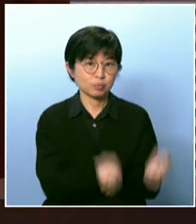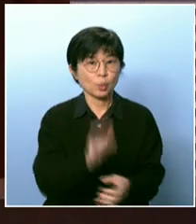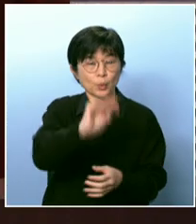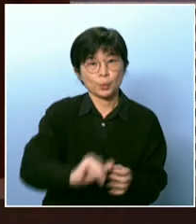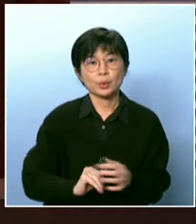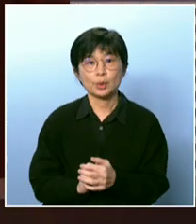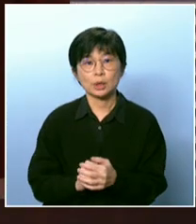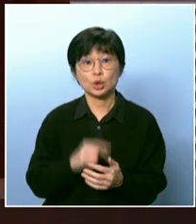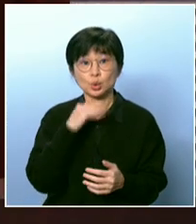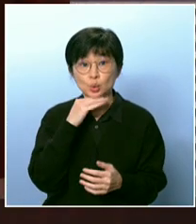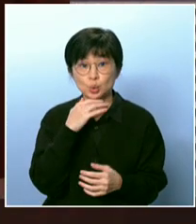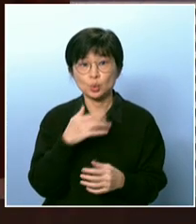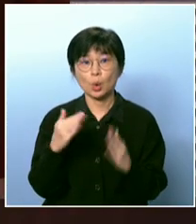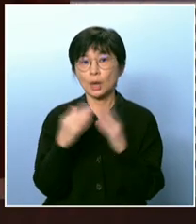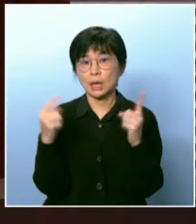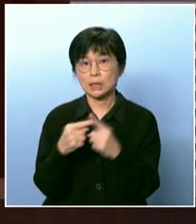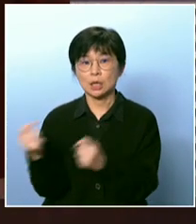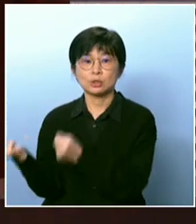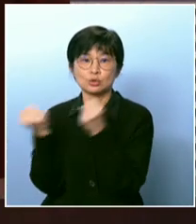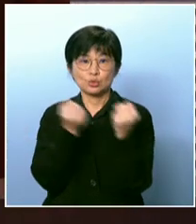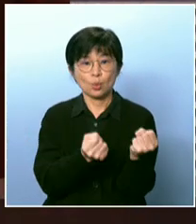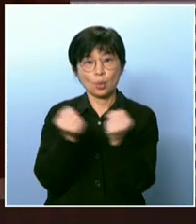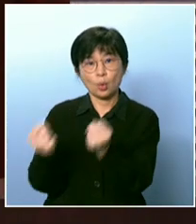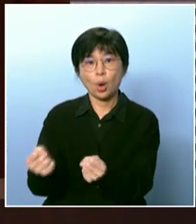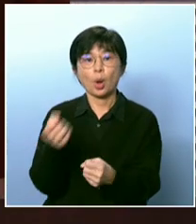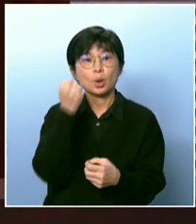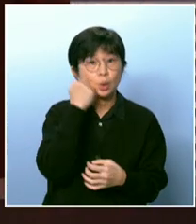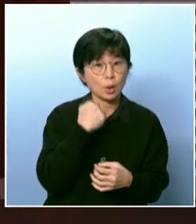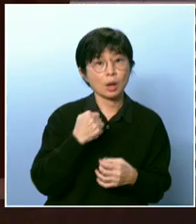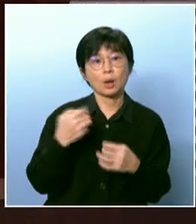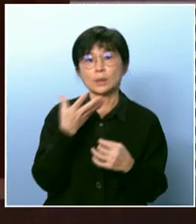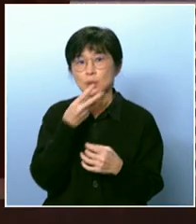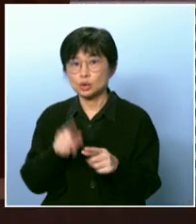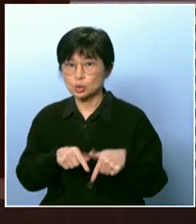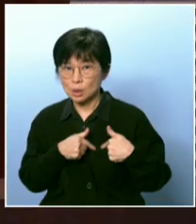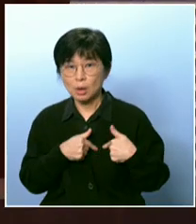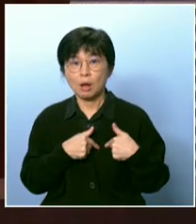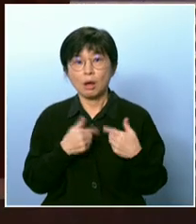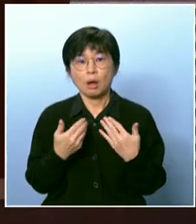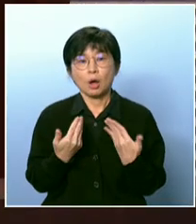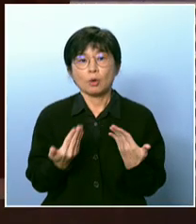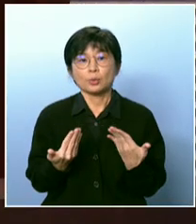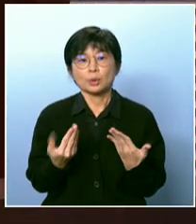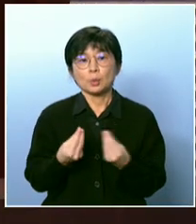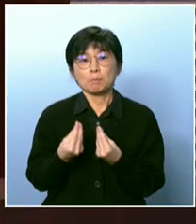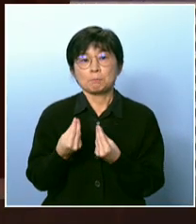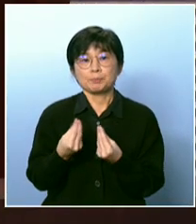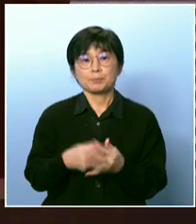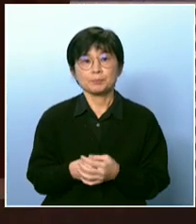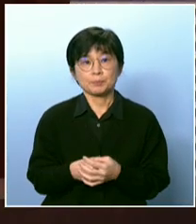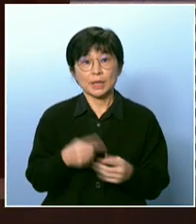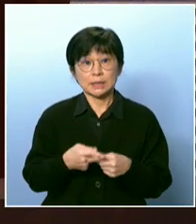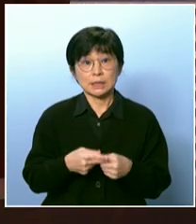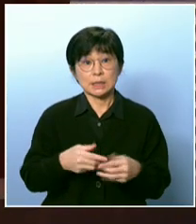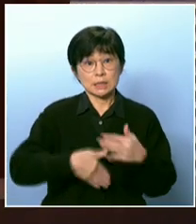persons may be frail, so we consider it inappropriate for them to rely on MTR to get to the facilities. We will arrange for buses